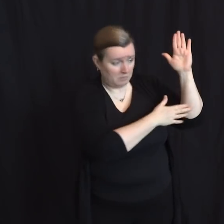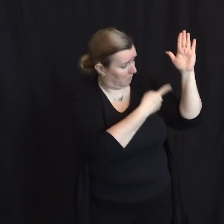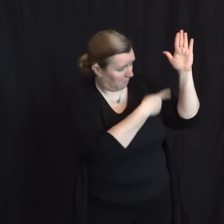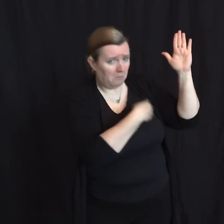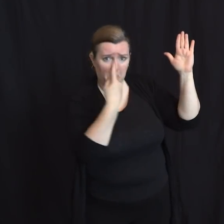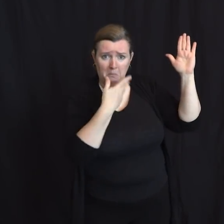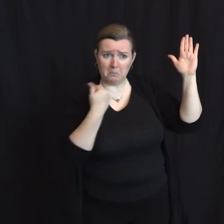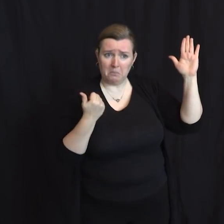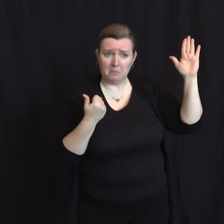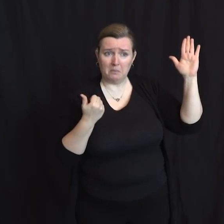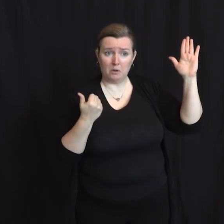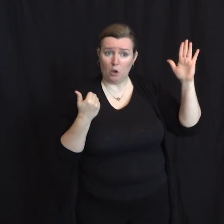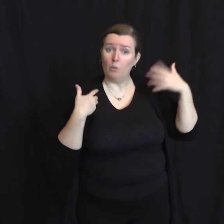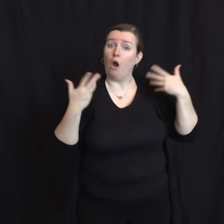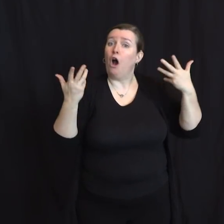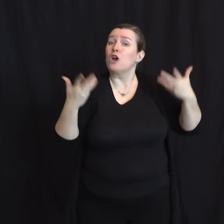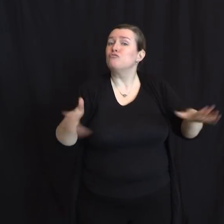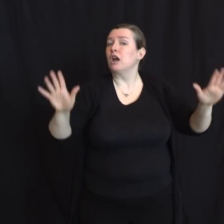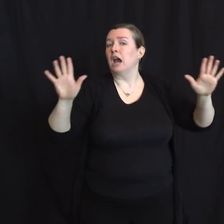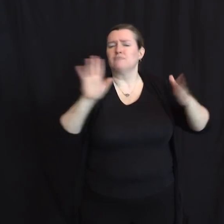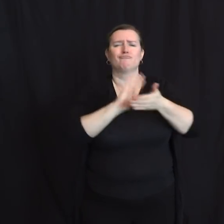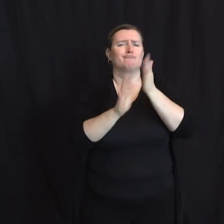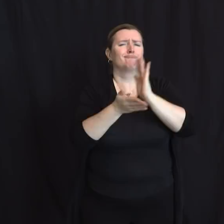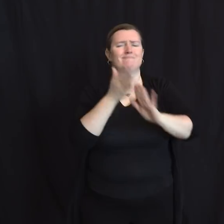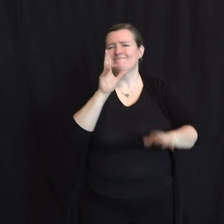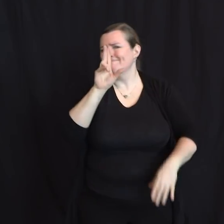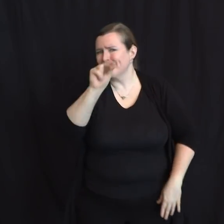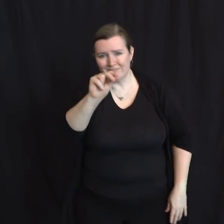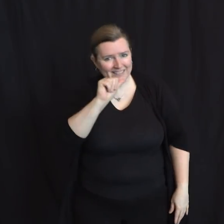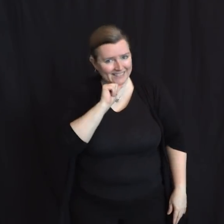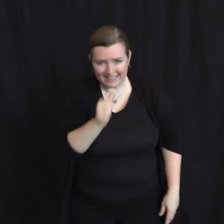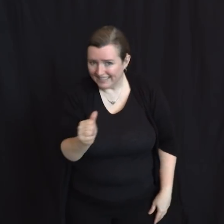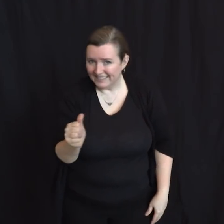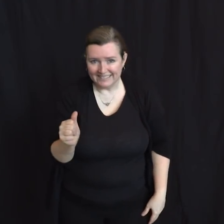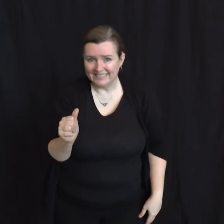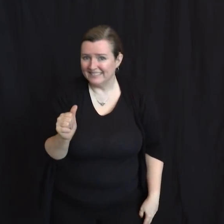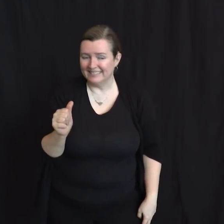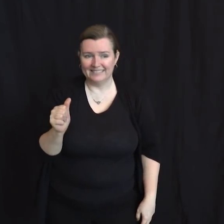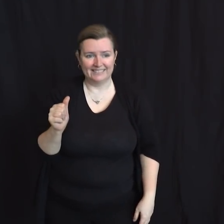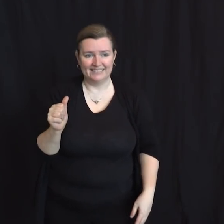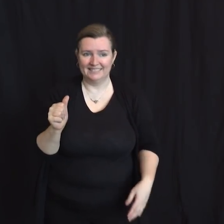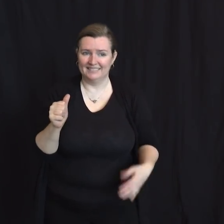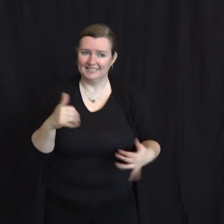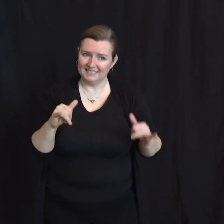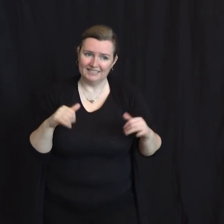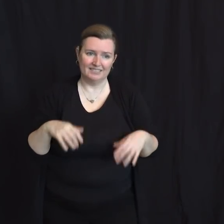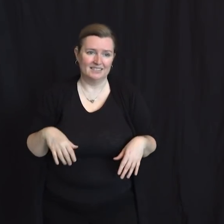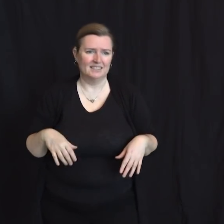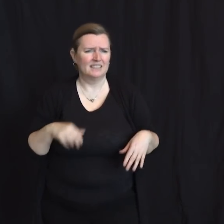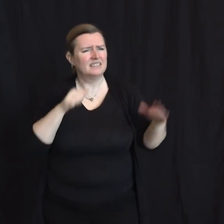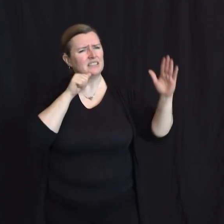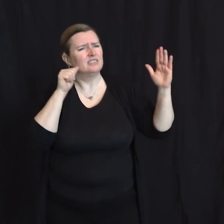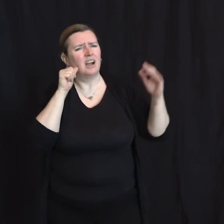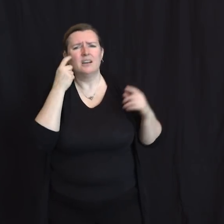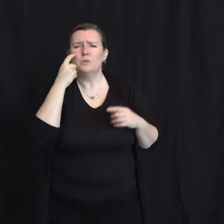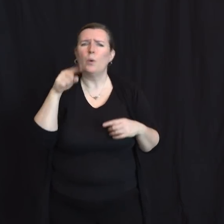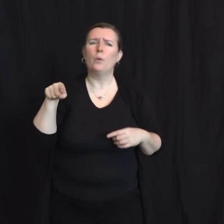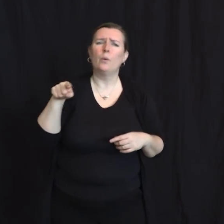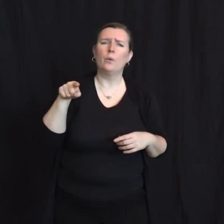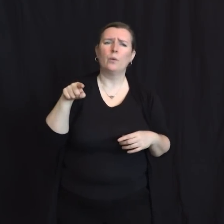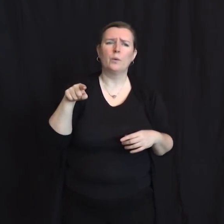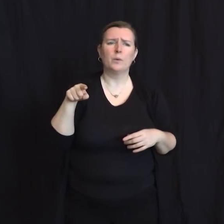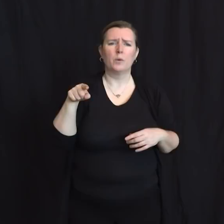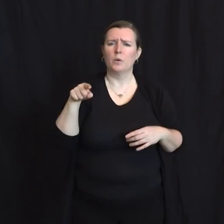of the woods. And the great news is, and this is the one part of that poll that came out the other day that I really latched onto, not only is